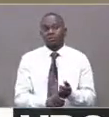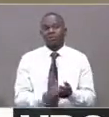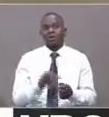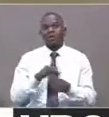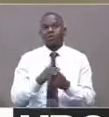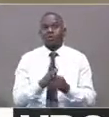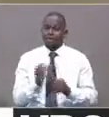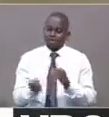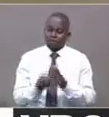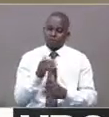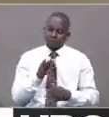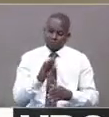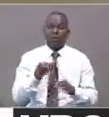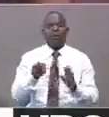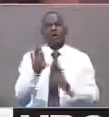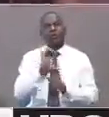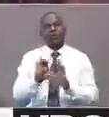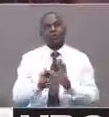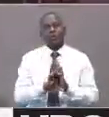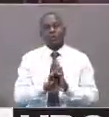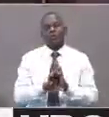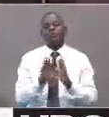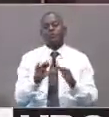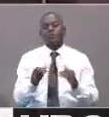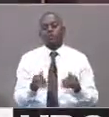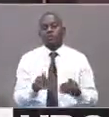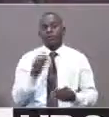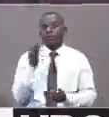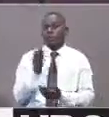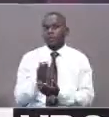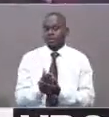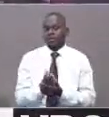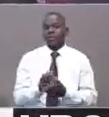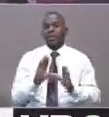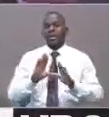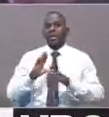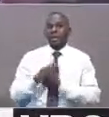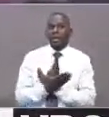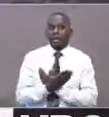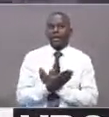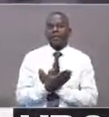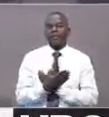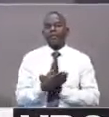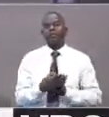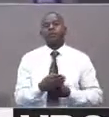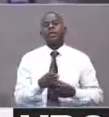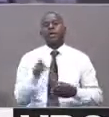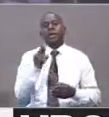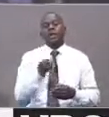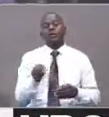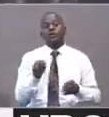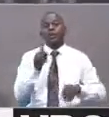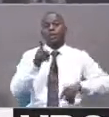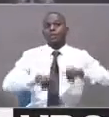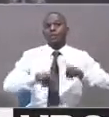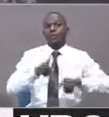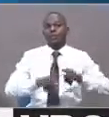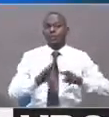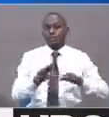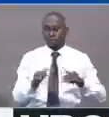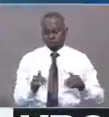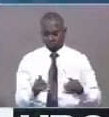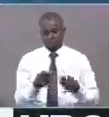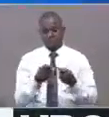making a constitution by their will. That marked the end of cultural leaders meddling in national politics to date, though